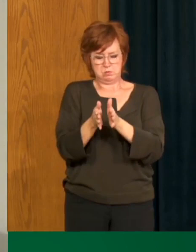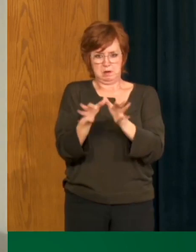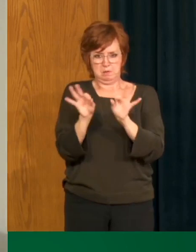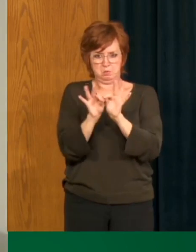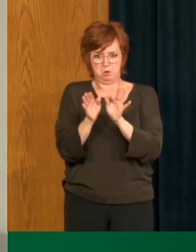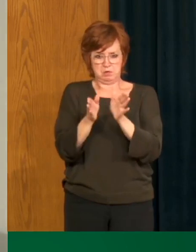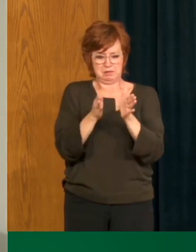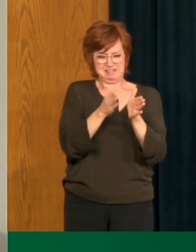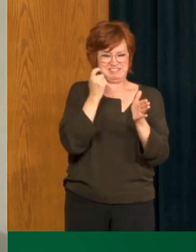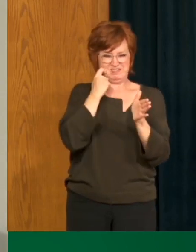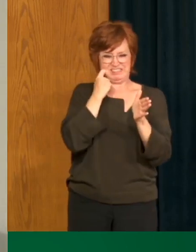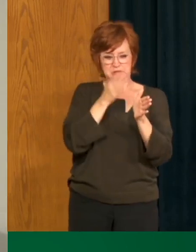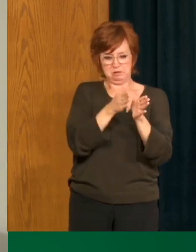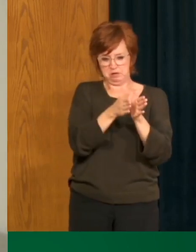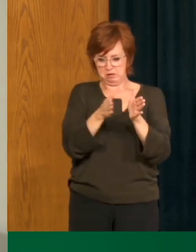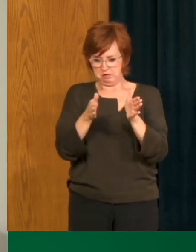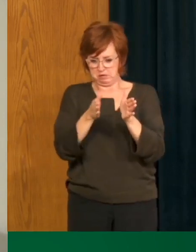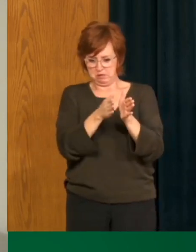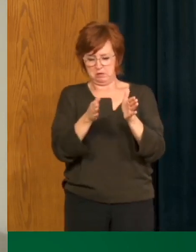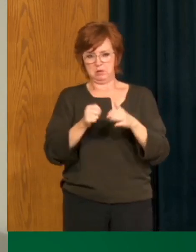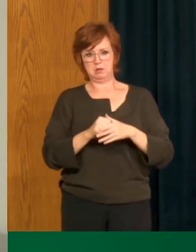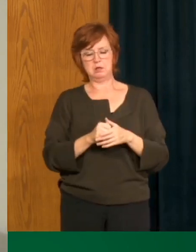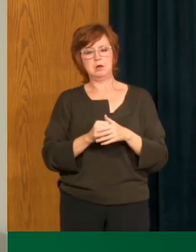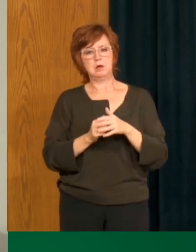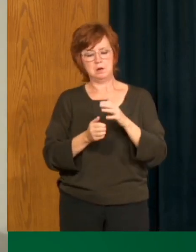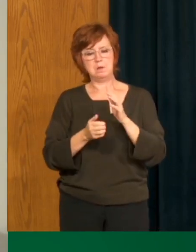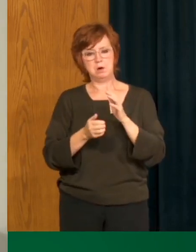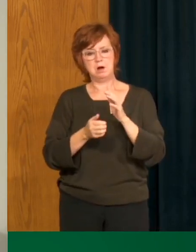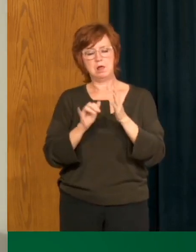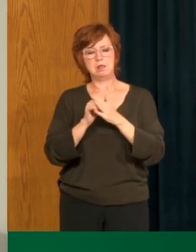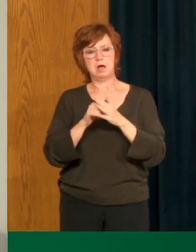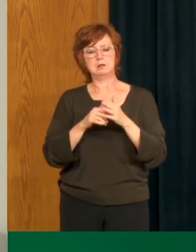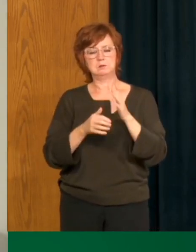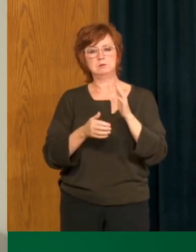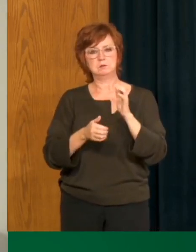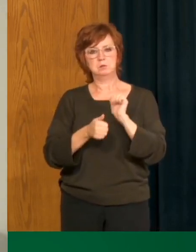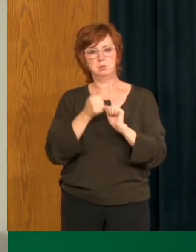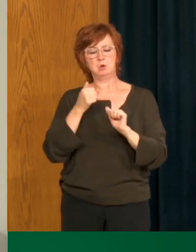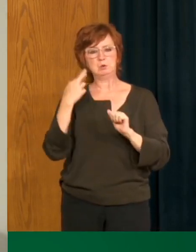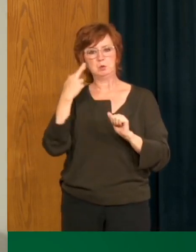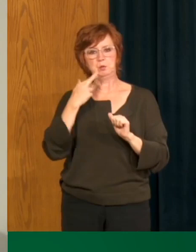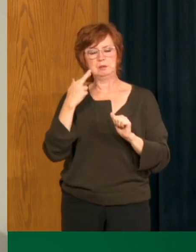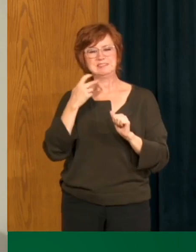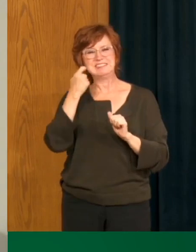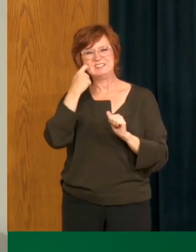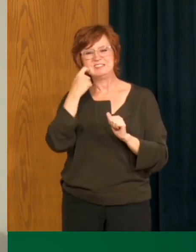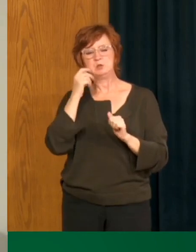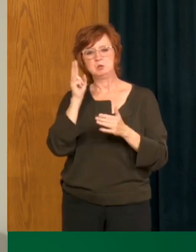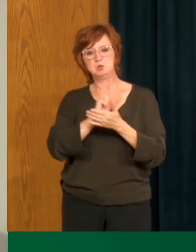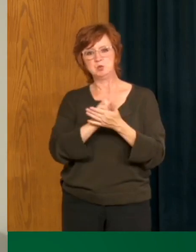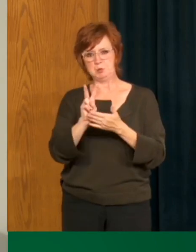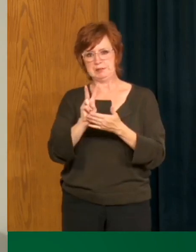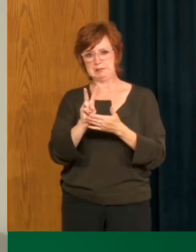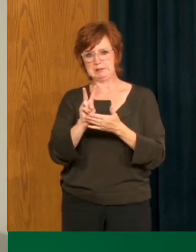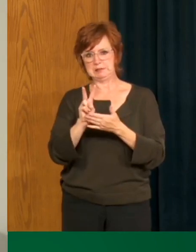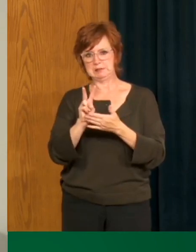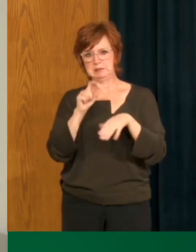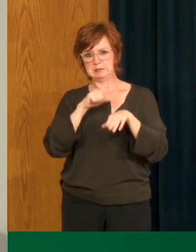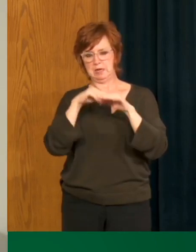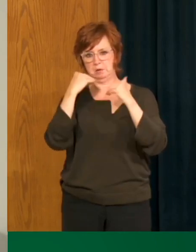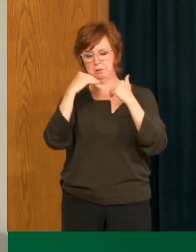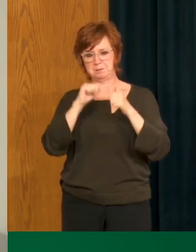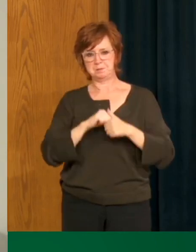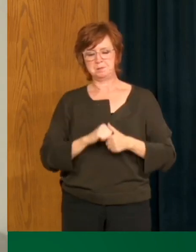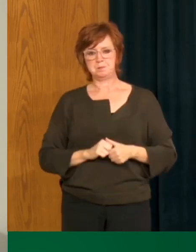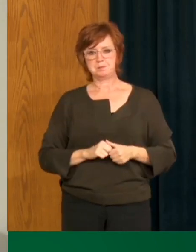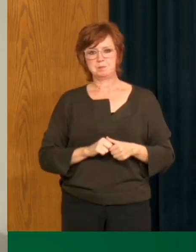arrangements, most of the contacts are actually within that setting. So it's not really that difficult to trace contacts. And then all that needs to be